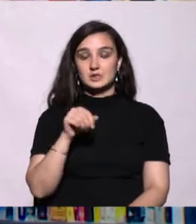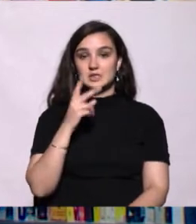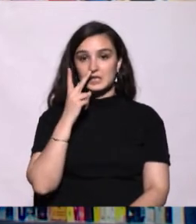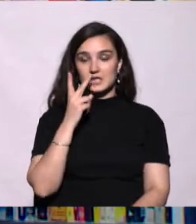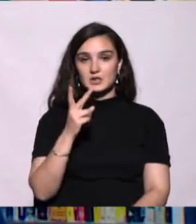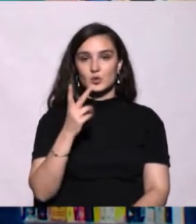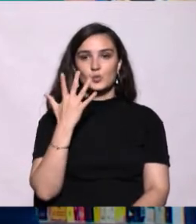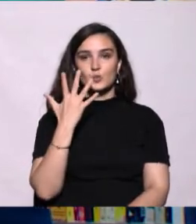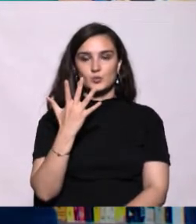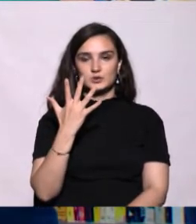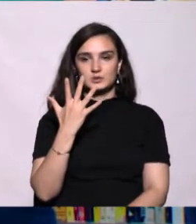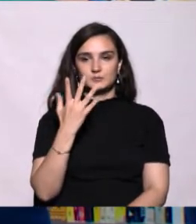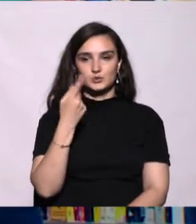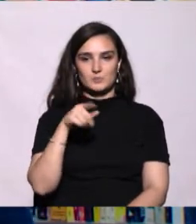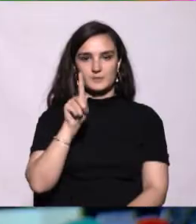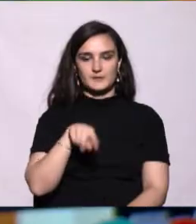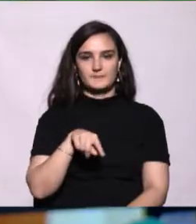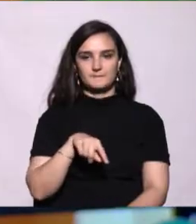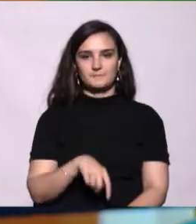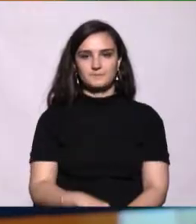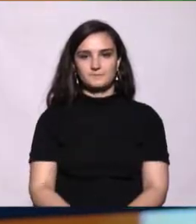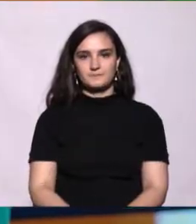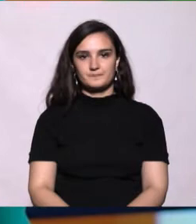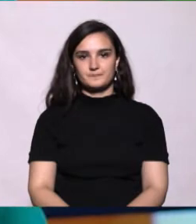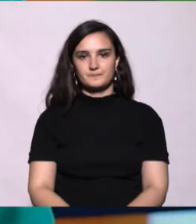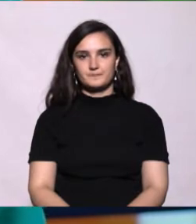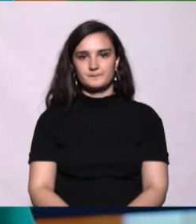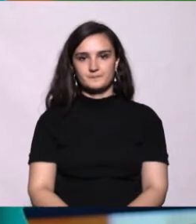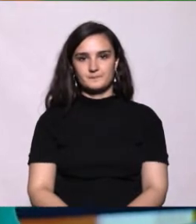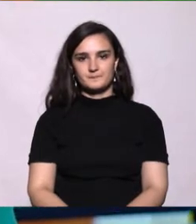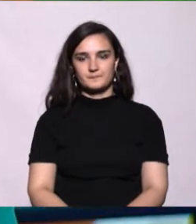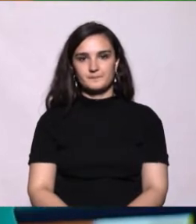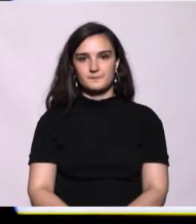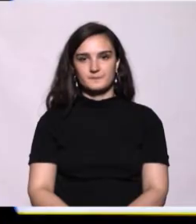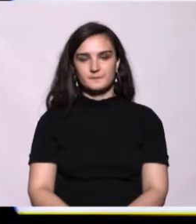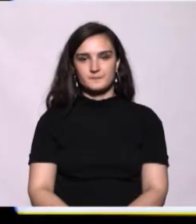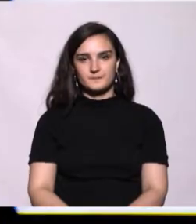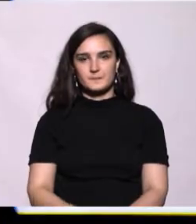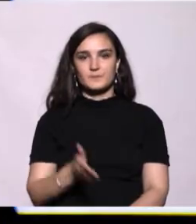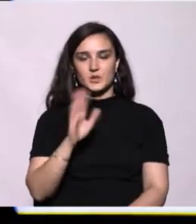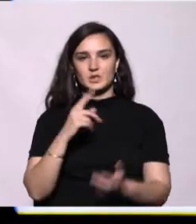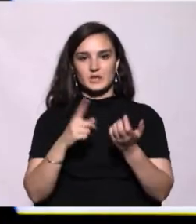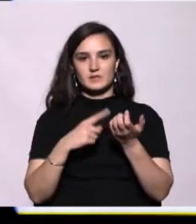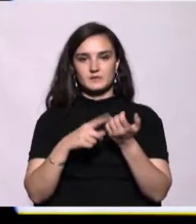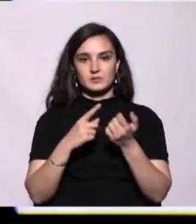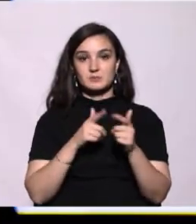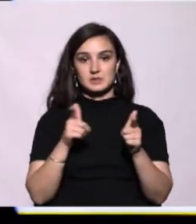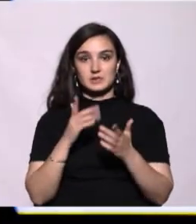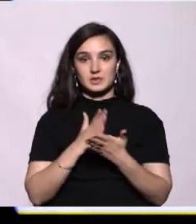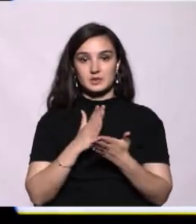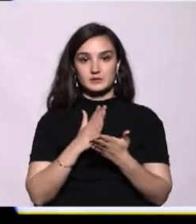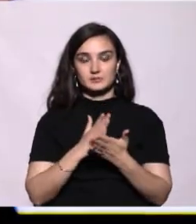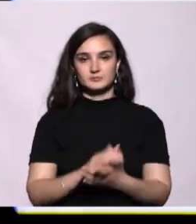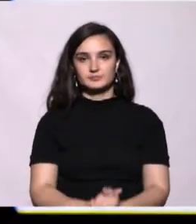see five numbers. Please, Miss Amanda. Absolutely. So let's count. Are you ready?